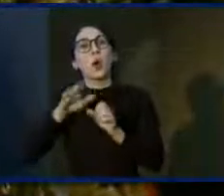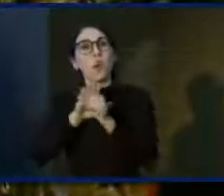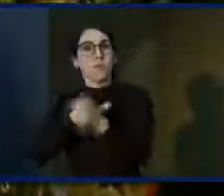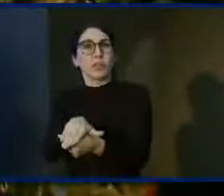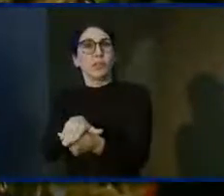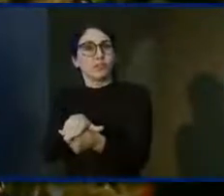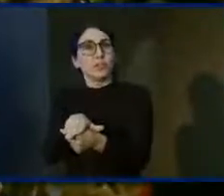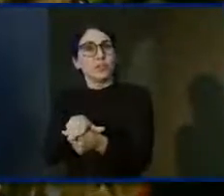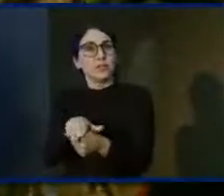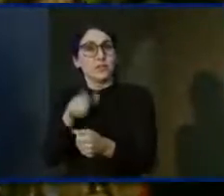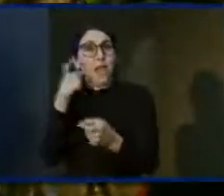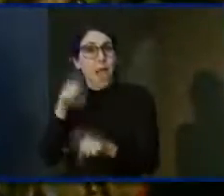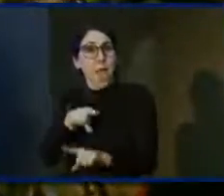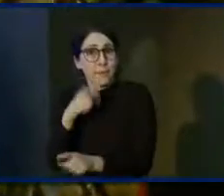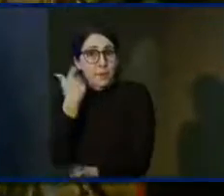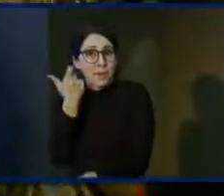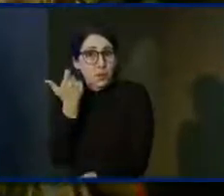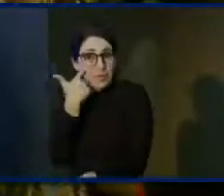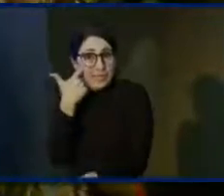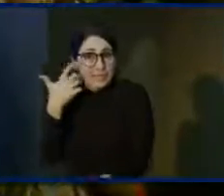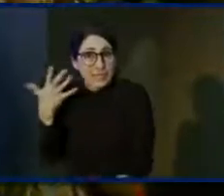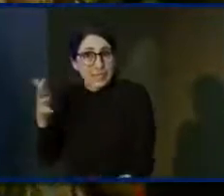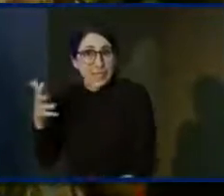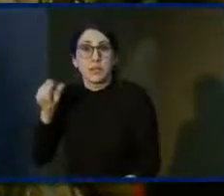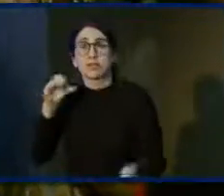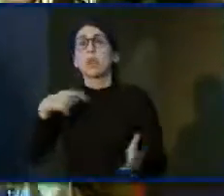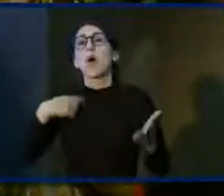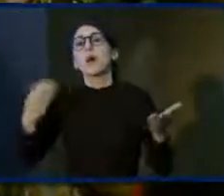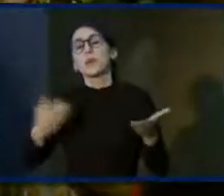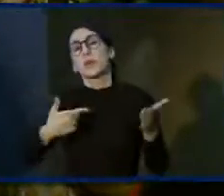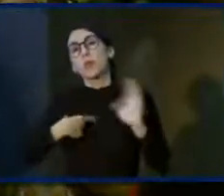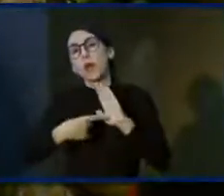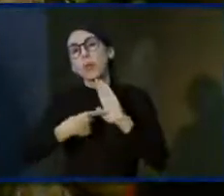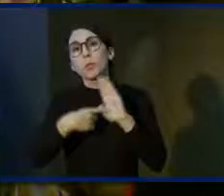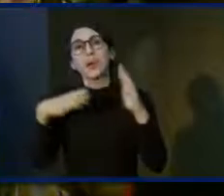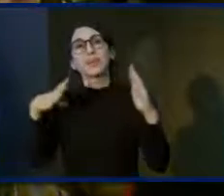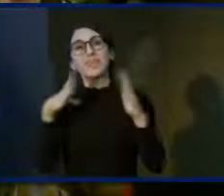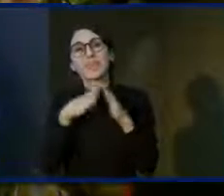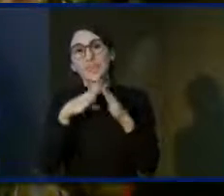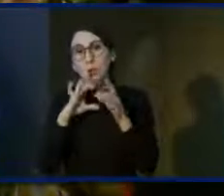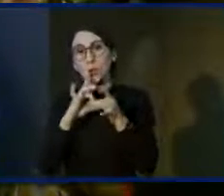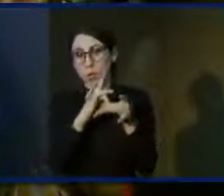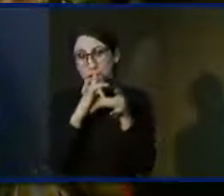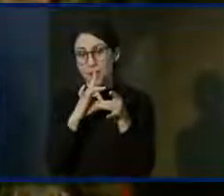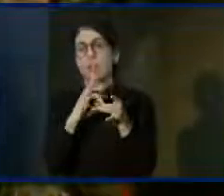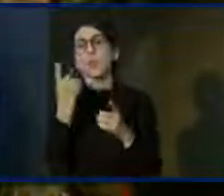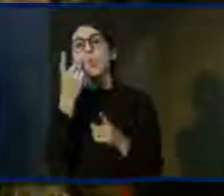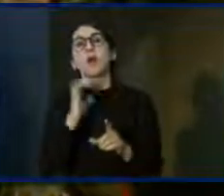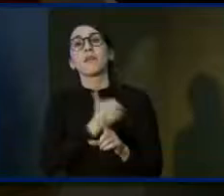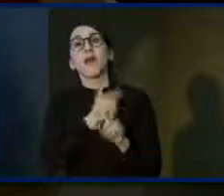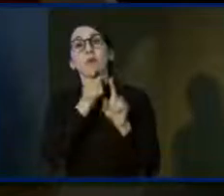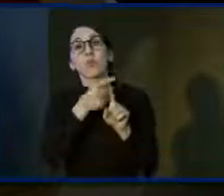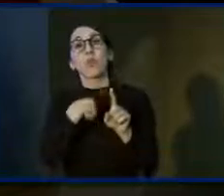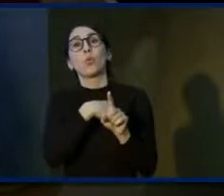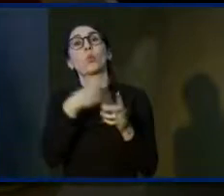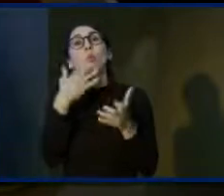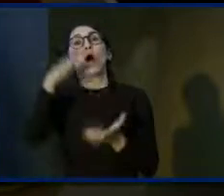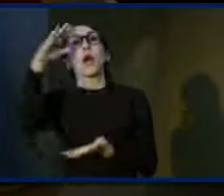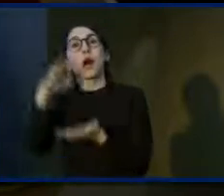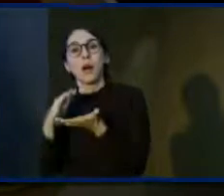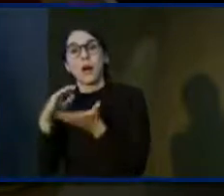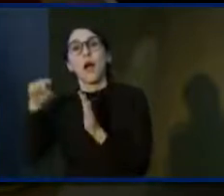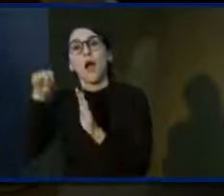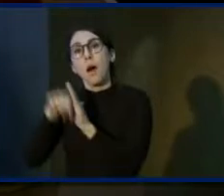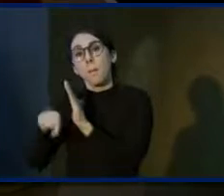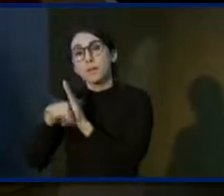off. So yeah, I'm here representing Cities United, and we're an organization that aims to reduce the epidemic of homicides